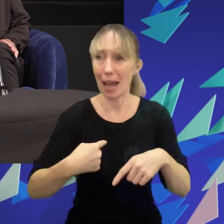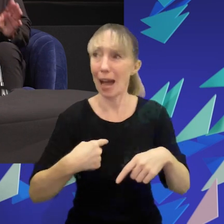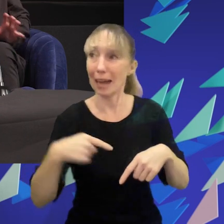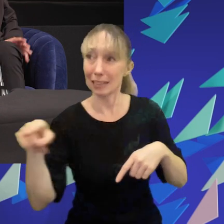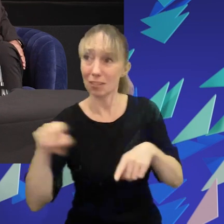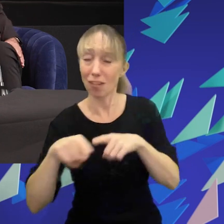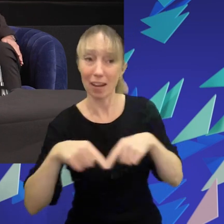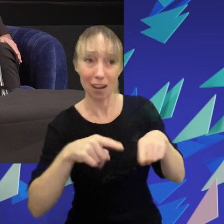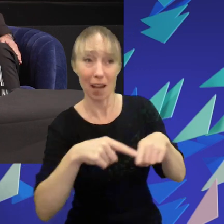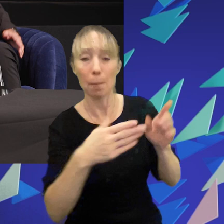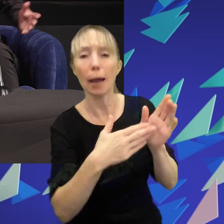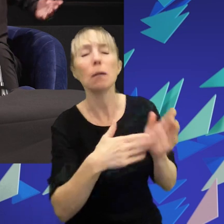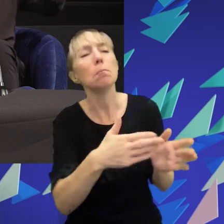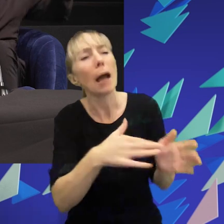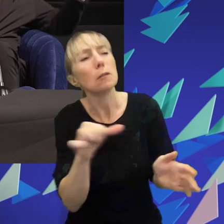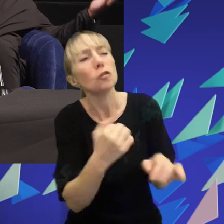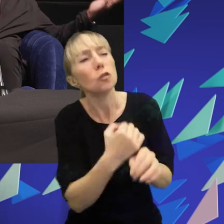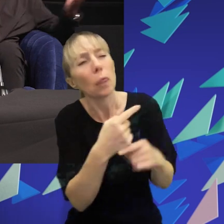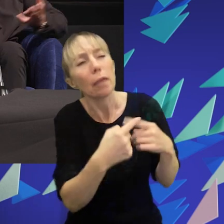Michael, by the way. Michael, you should go a little bit like that.